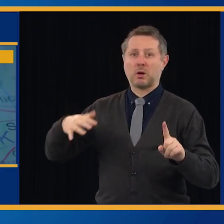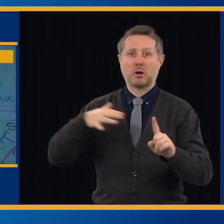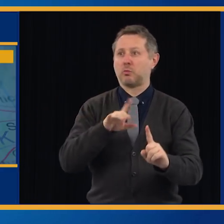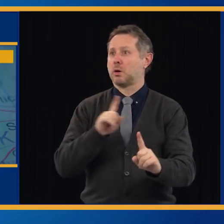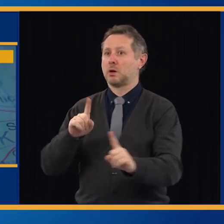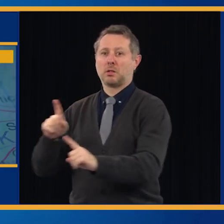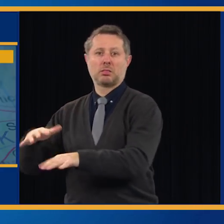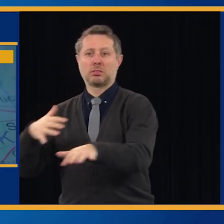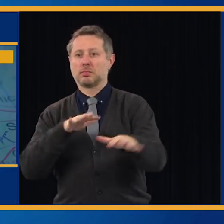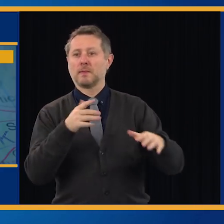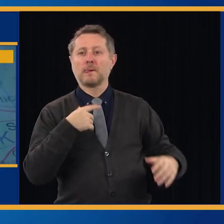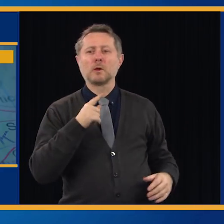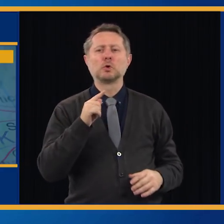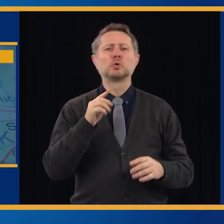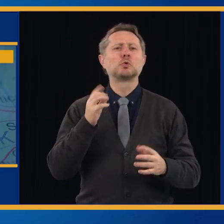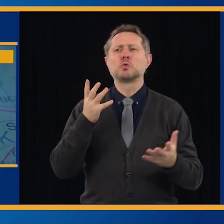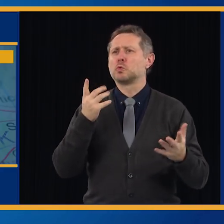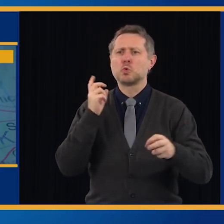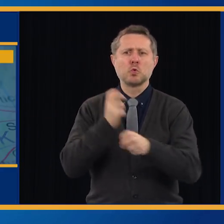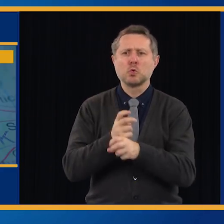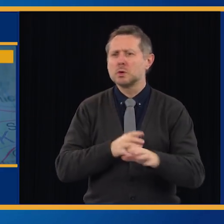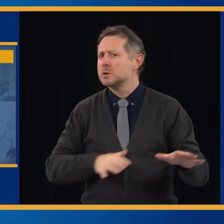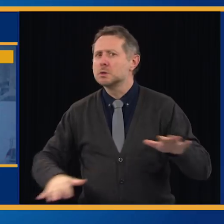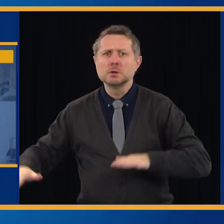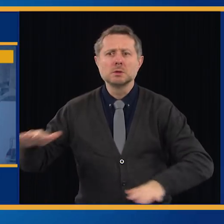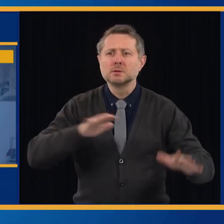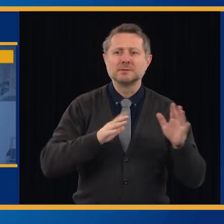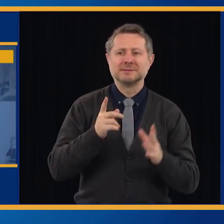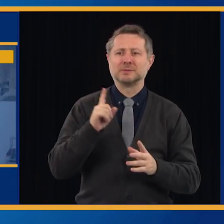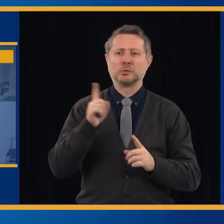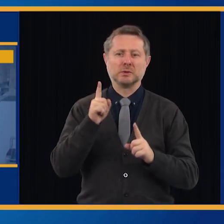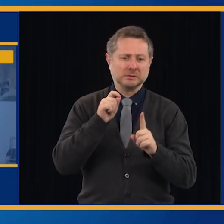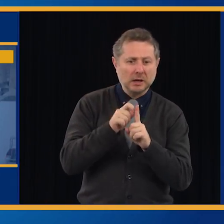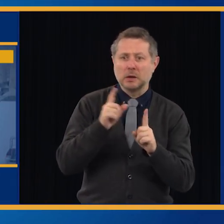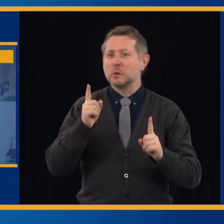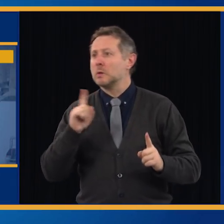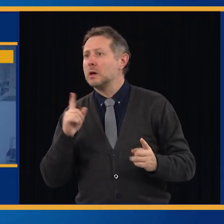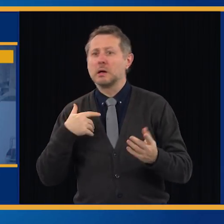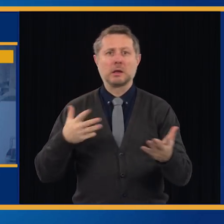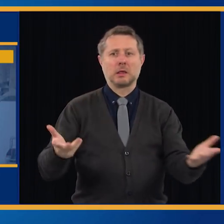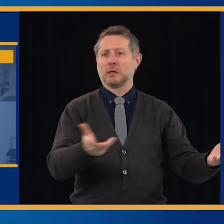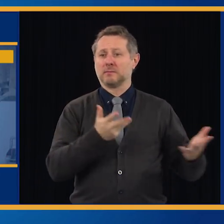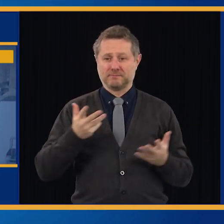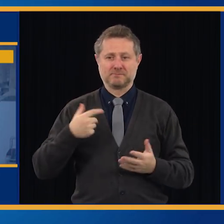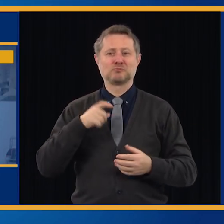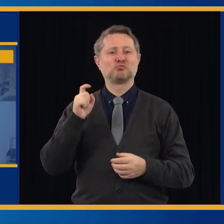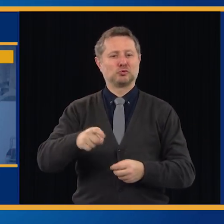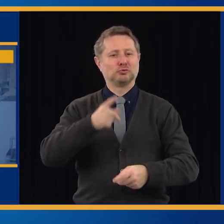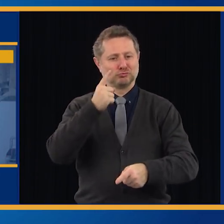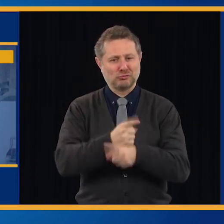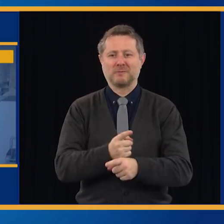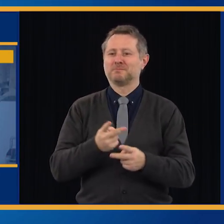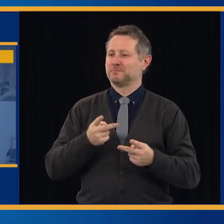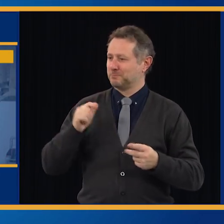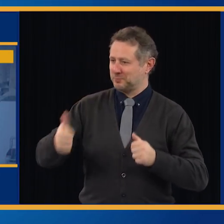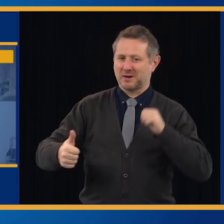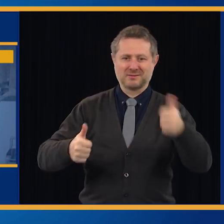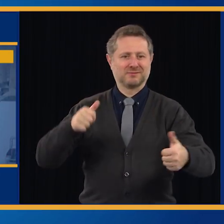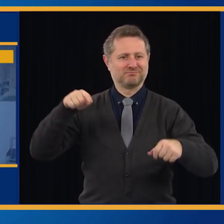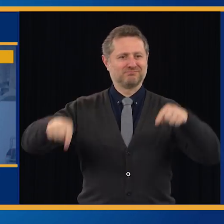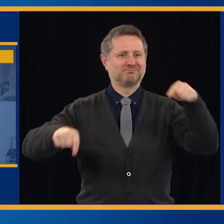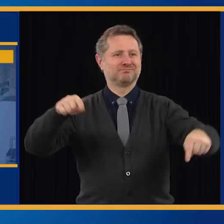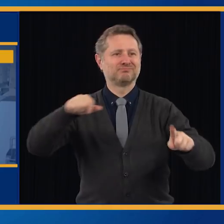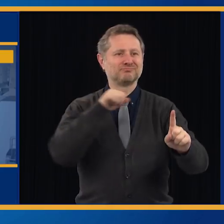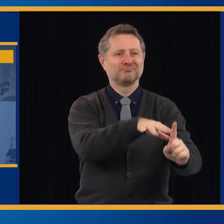get. So you have to have the right number of sites for the area that you're dealing with. The advertising is